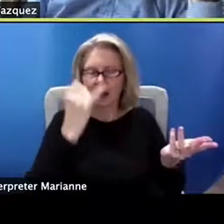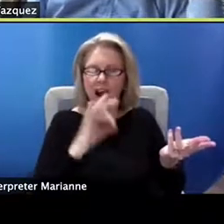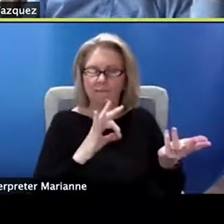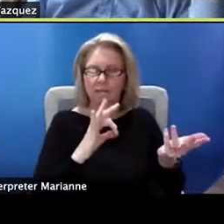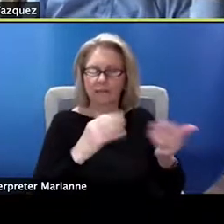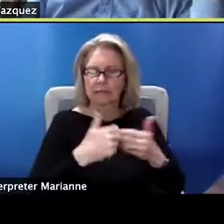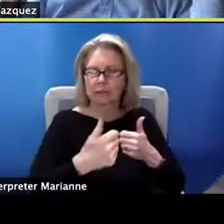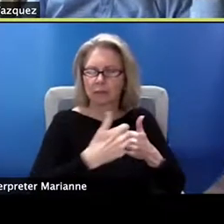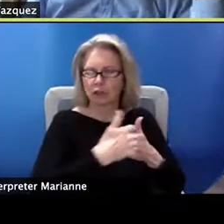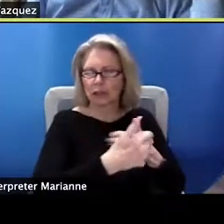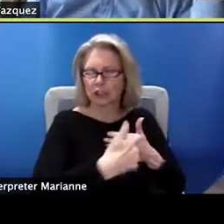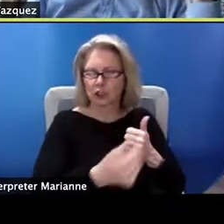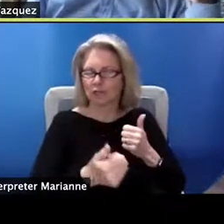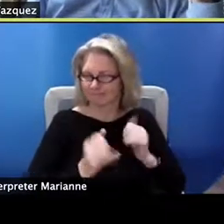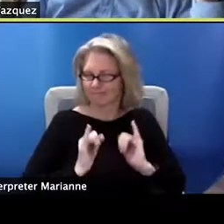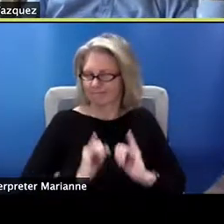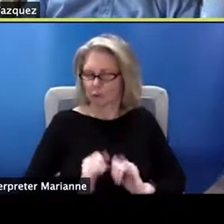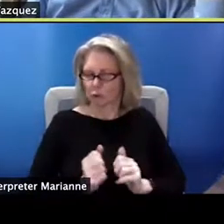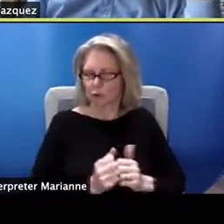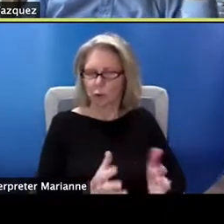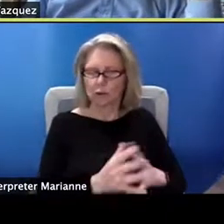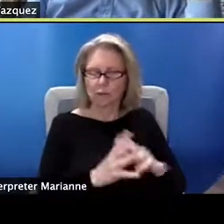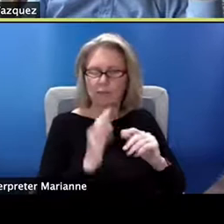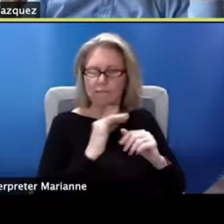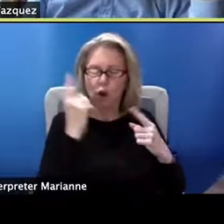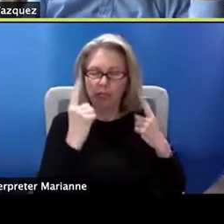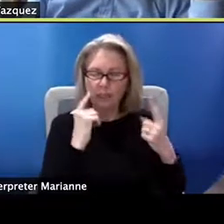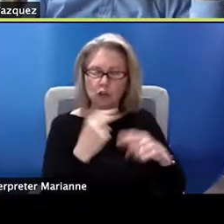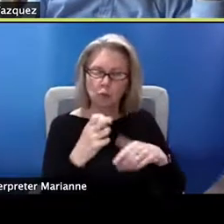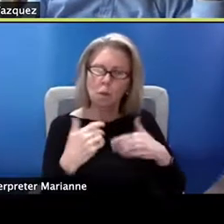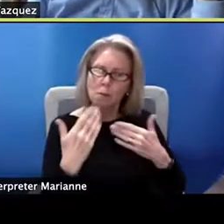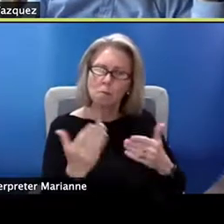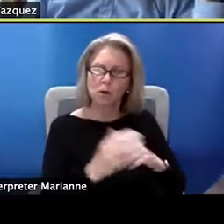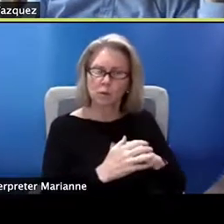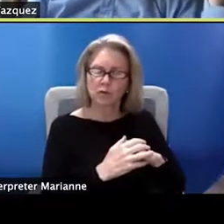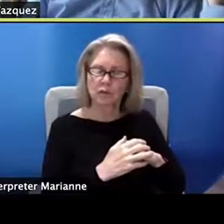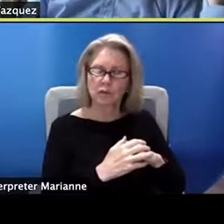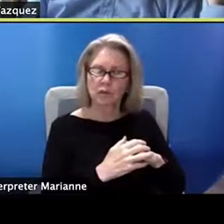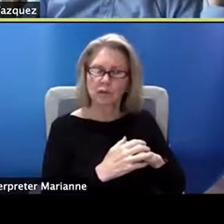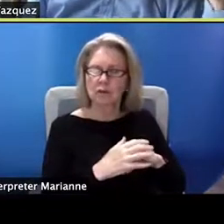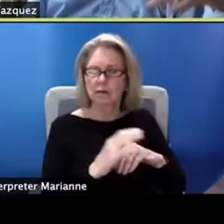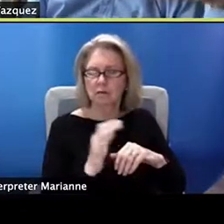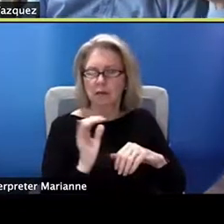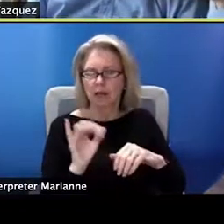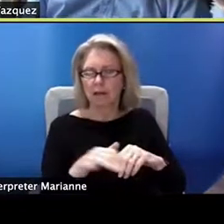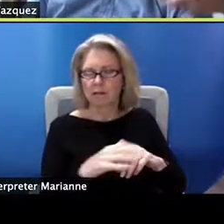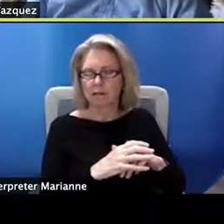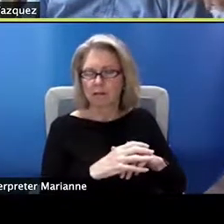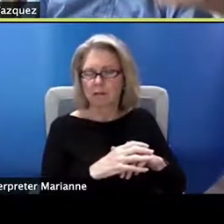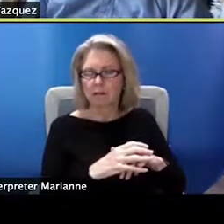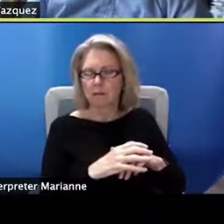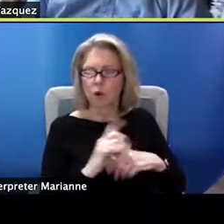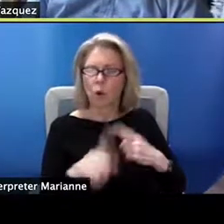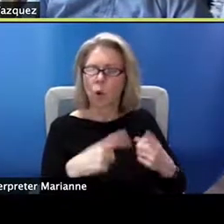separation. So Maria would, in her thinking, she would propose the term of the plural self, when there